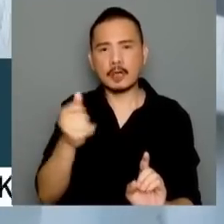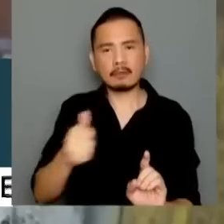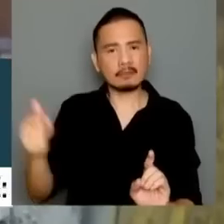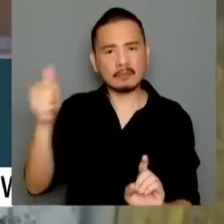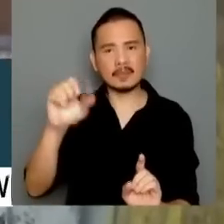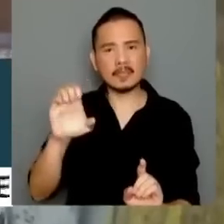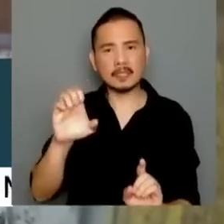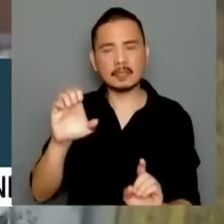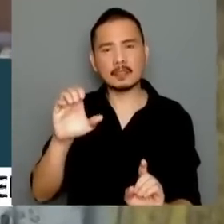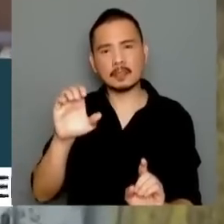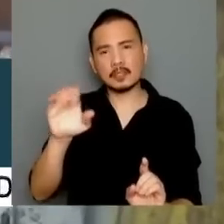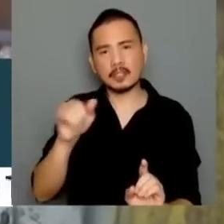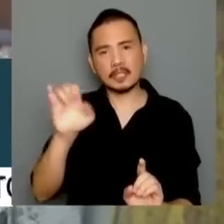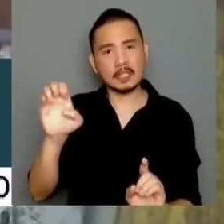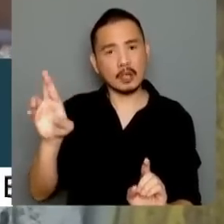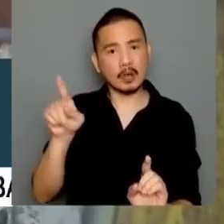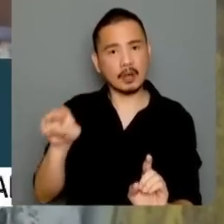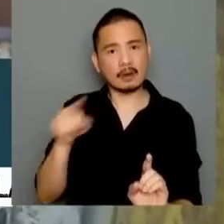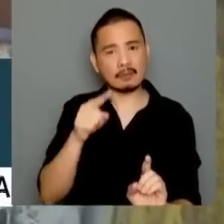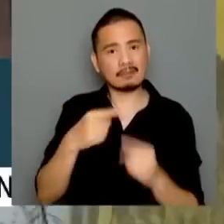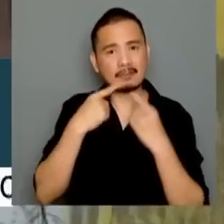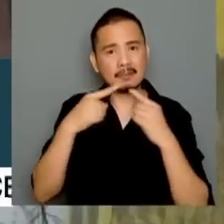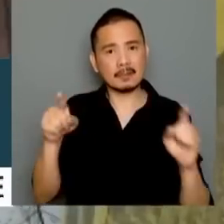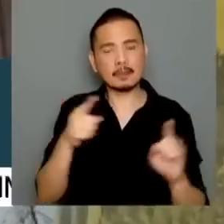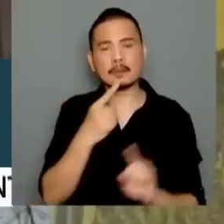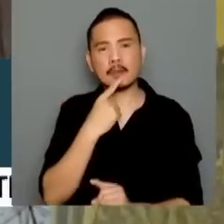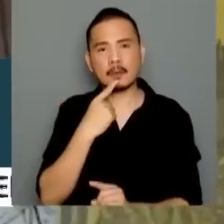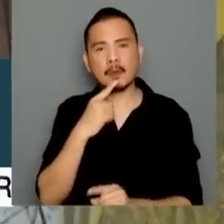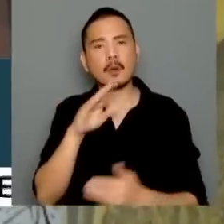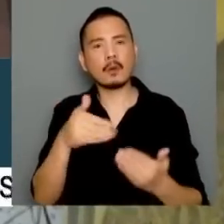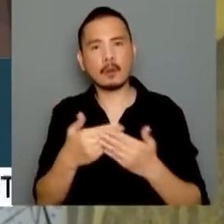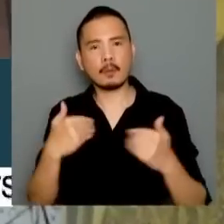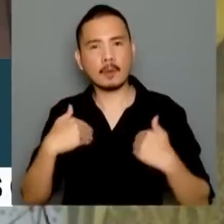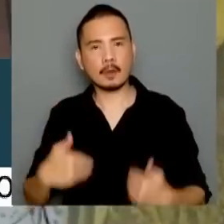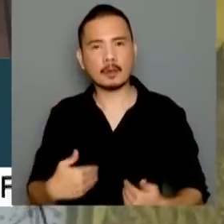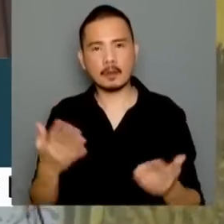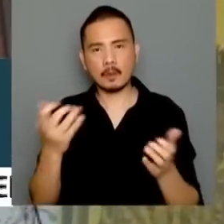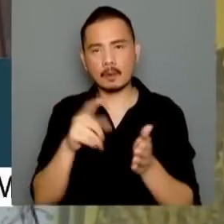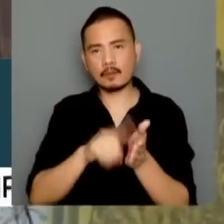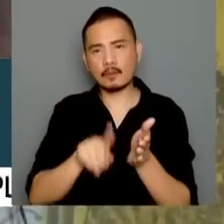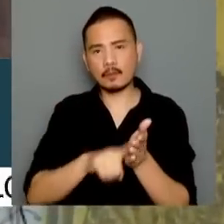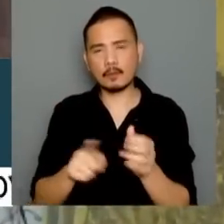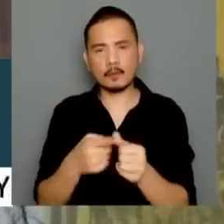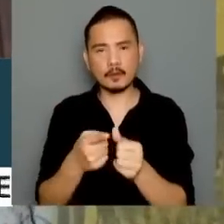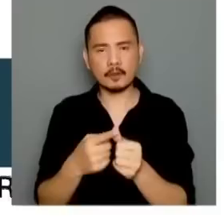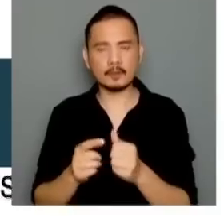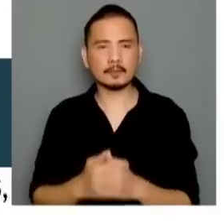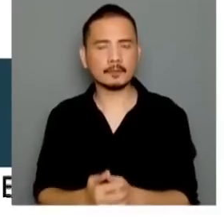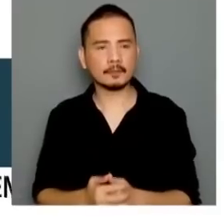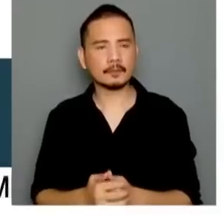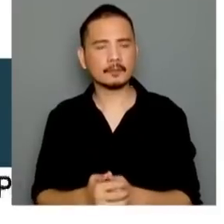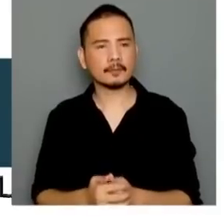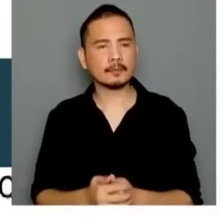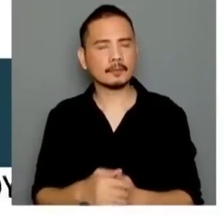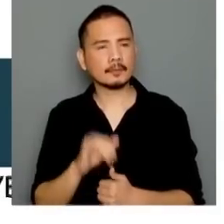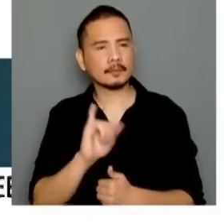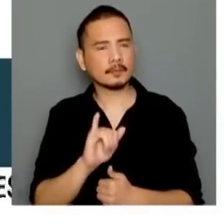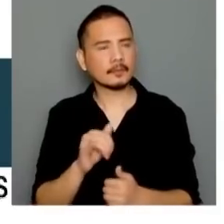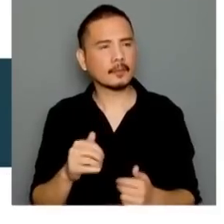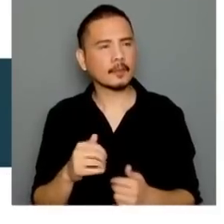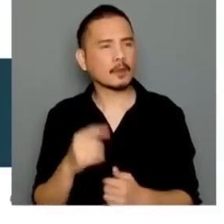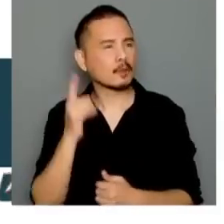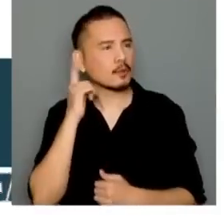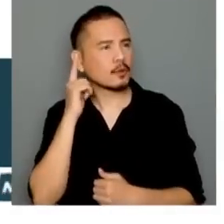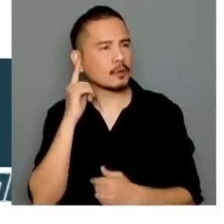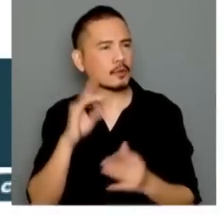saying that he wanted these cadavers to undergo autopsy first. We also heard a statement, Bianca, from no